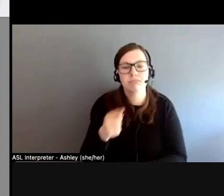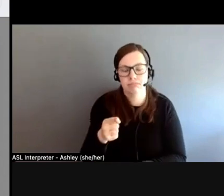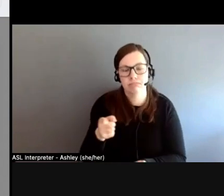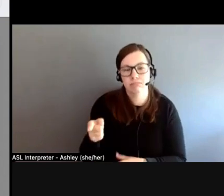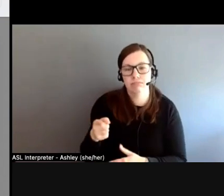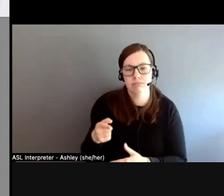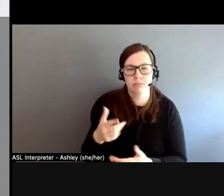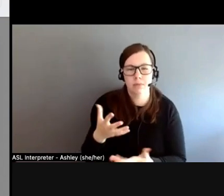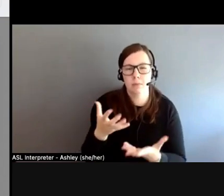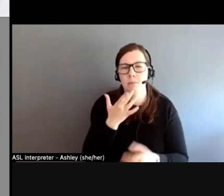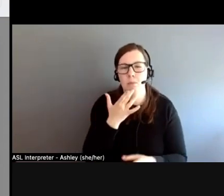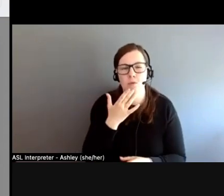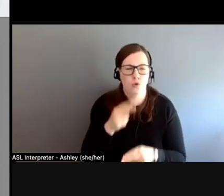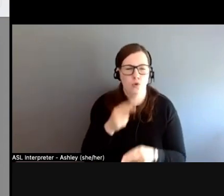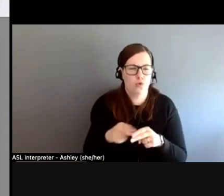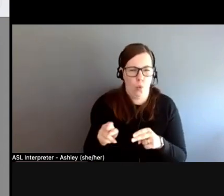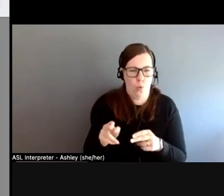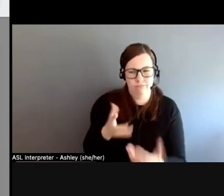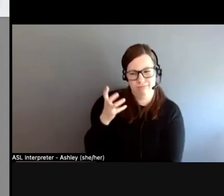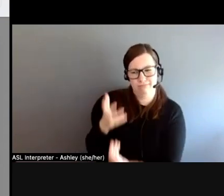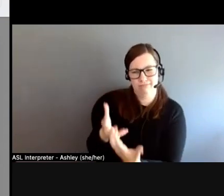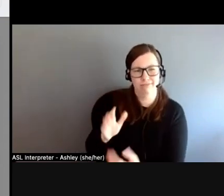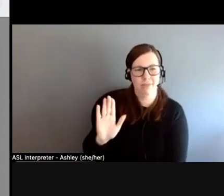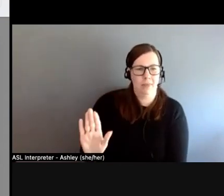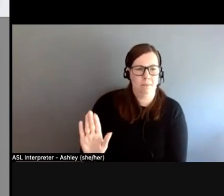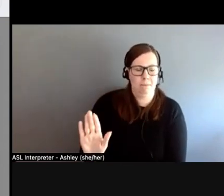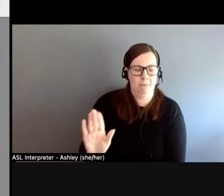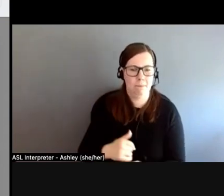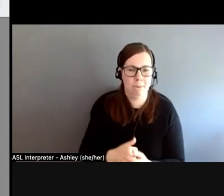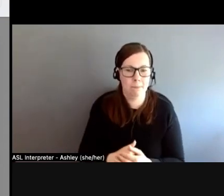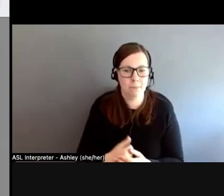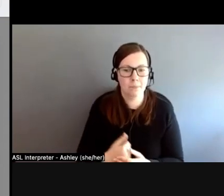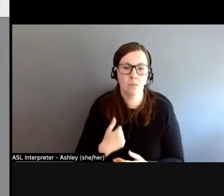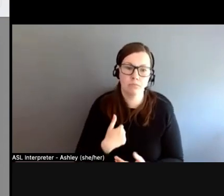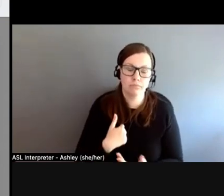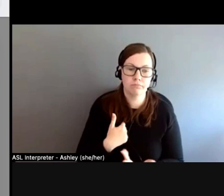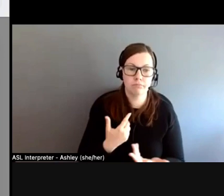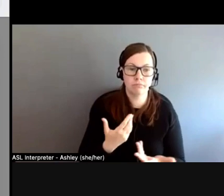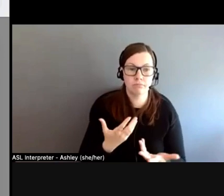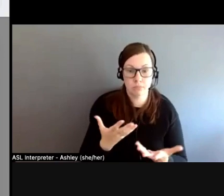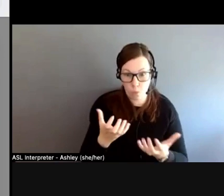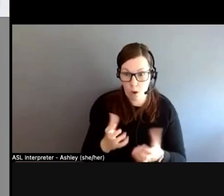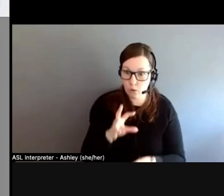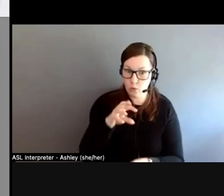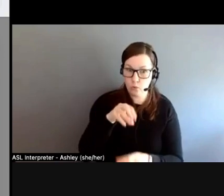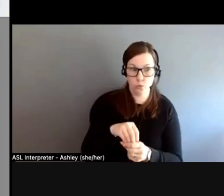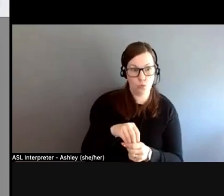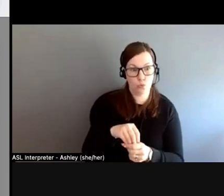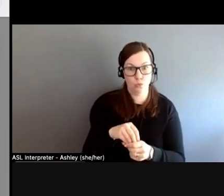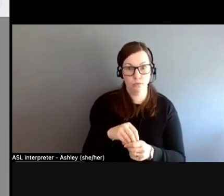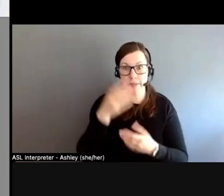have a lot of content to intimidate them. I wanted to replicate what I do in the